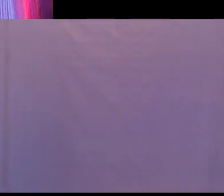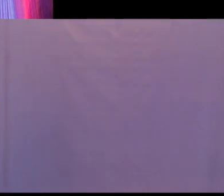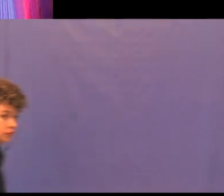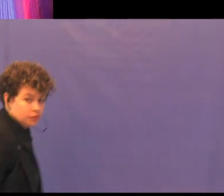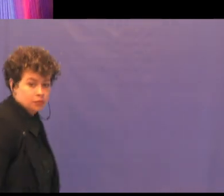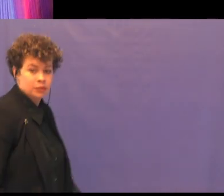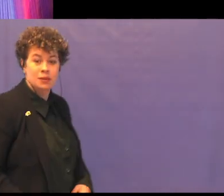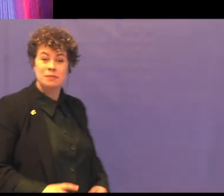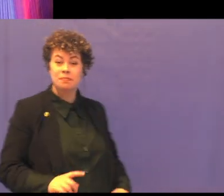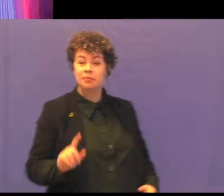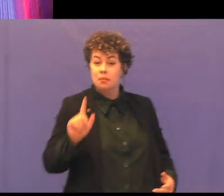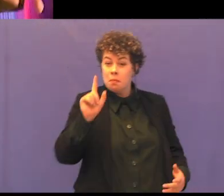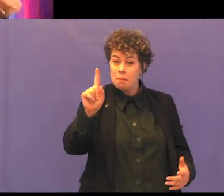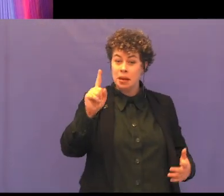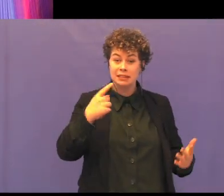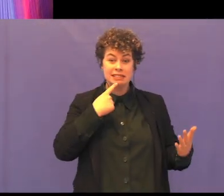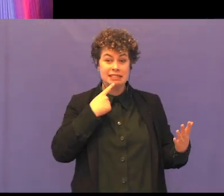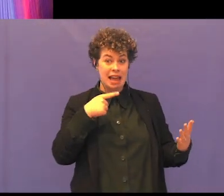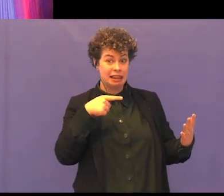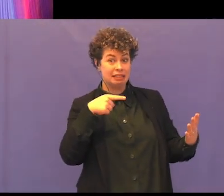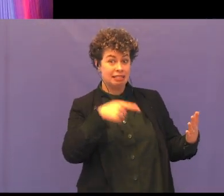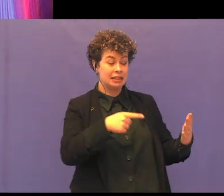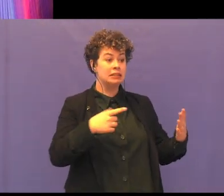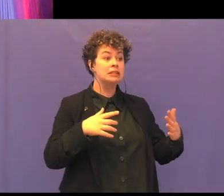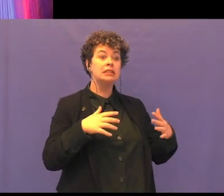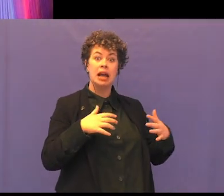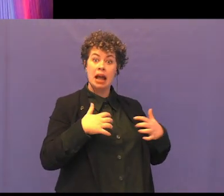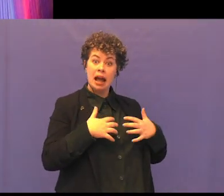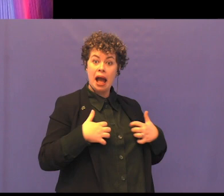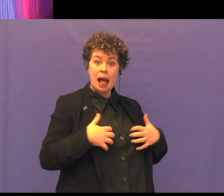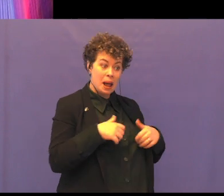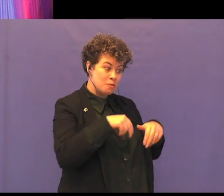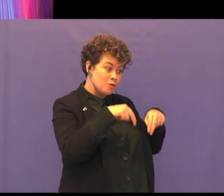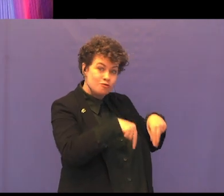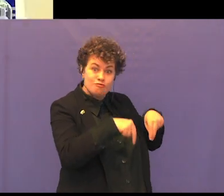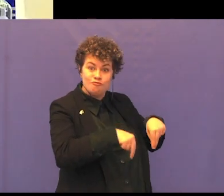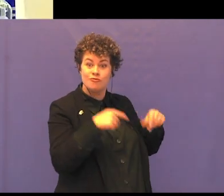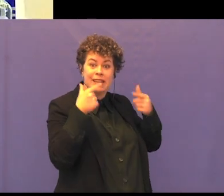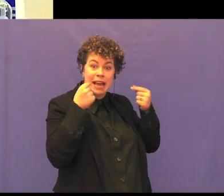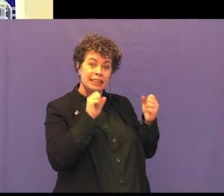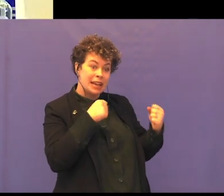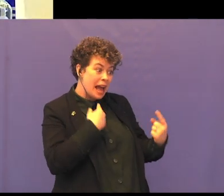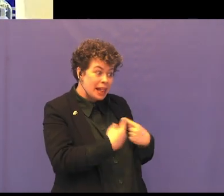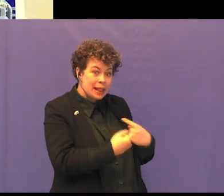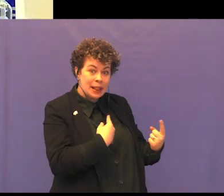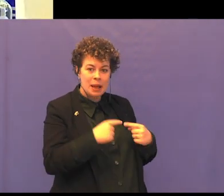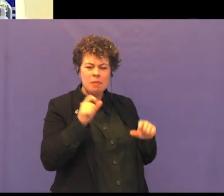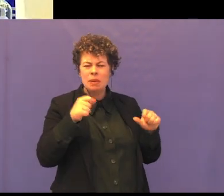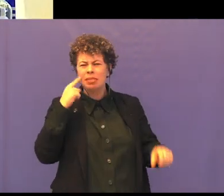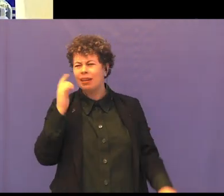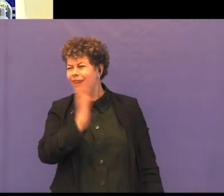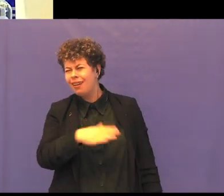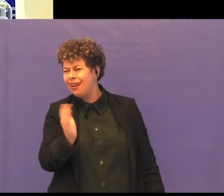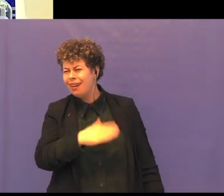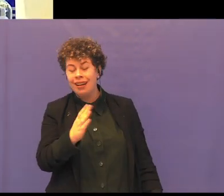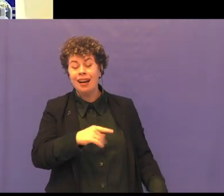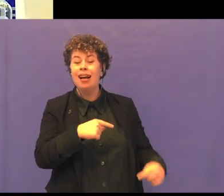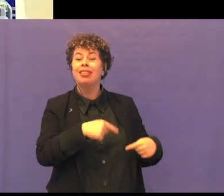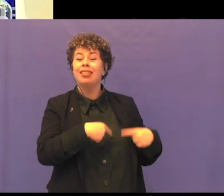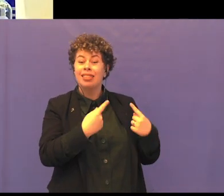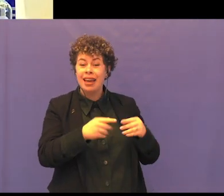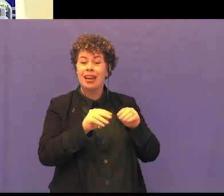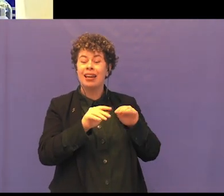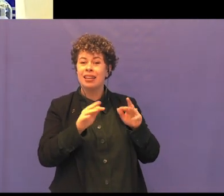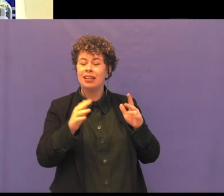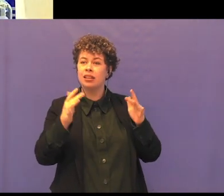spread through people's thinking, and it's when it gets to the level of potential structural agency then I think that's when you begin to